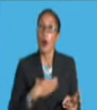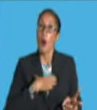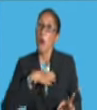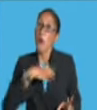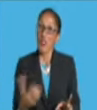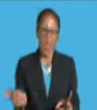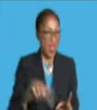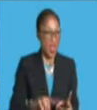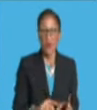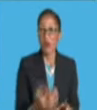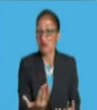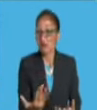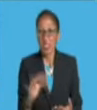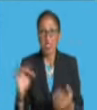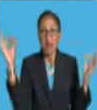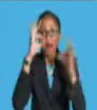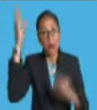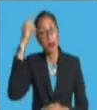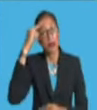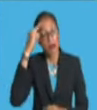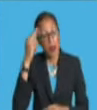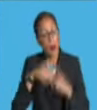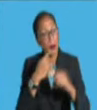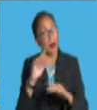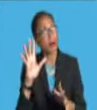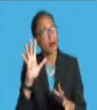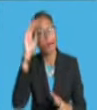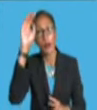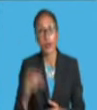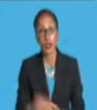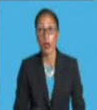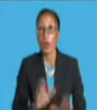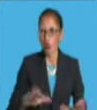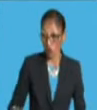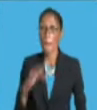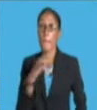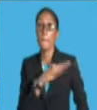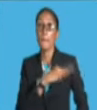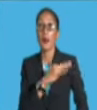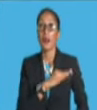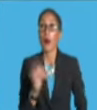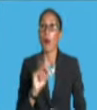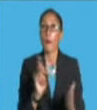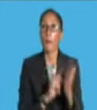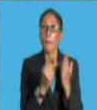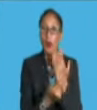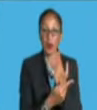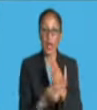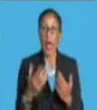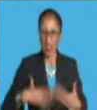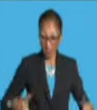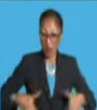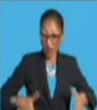across the floor could have dreamt of. Madam Speaker, their children are benefiting from the very policies they are criticizing